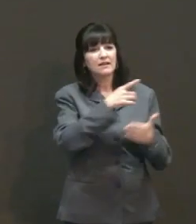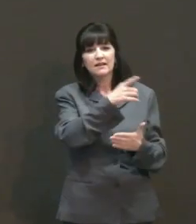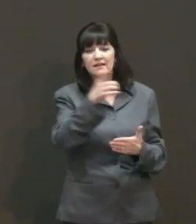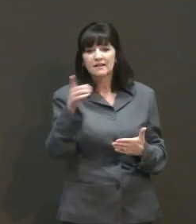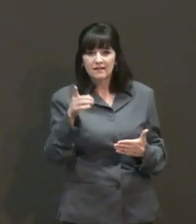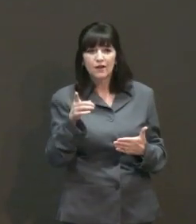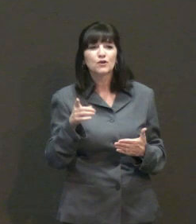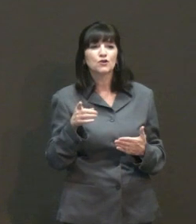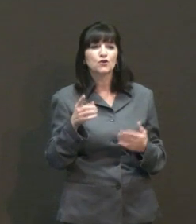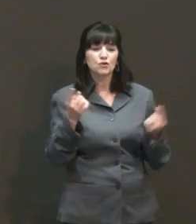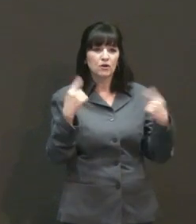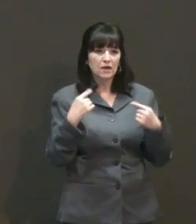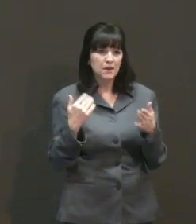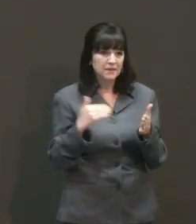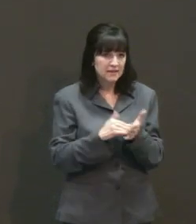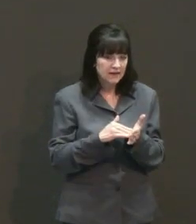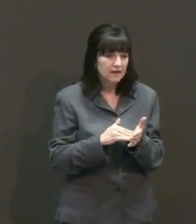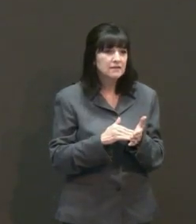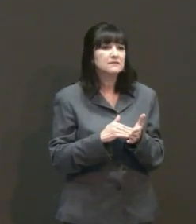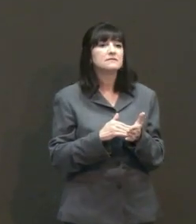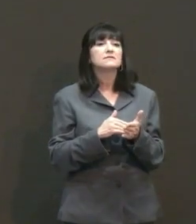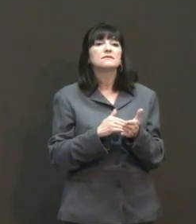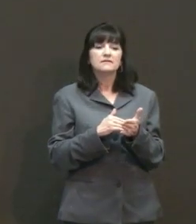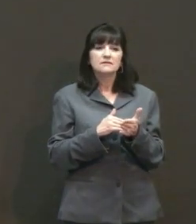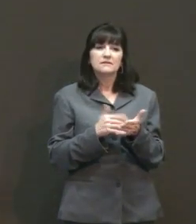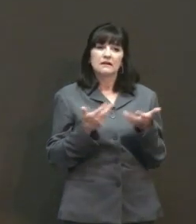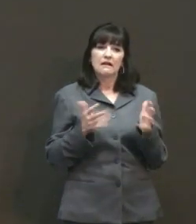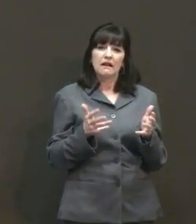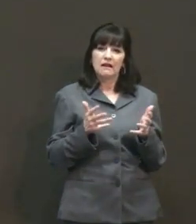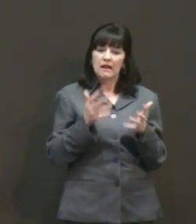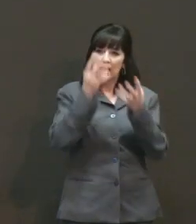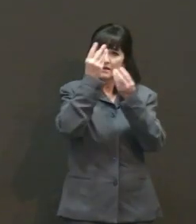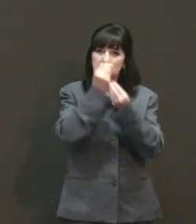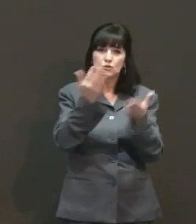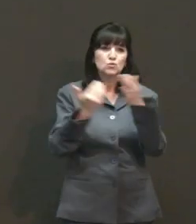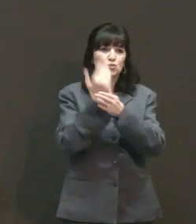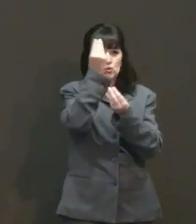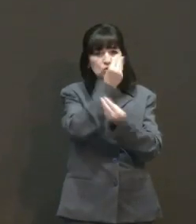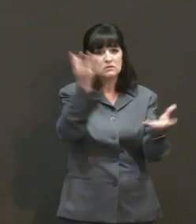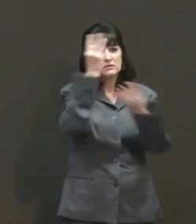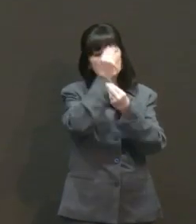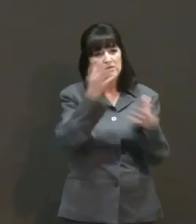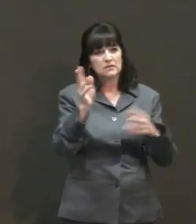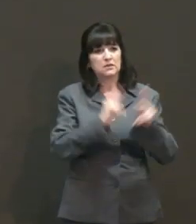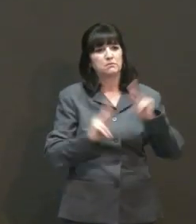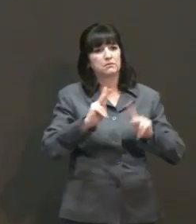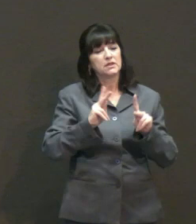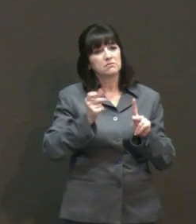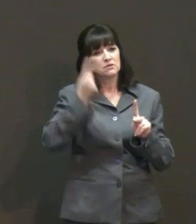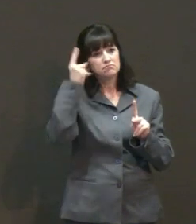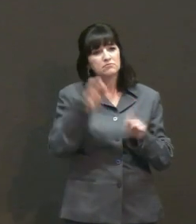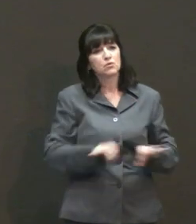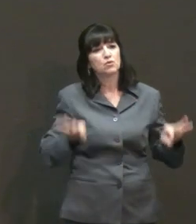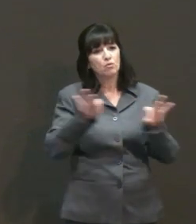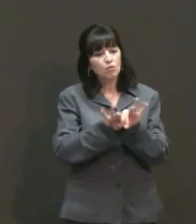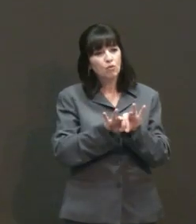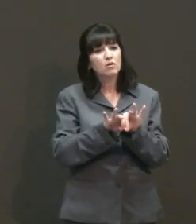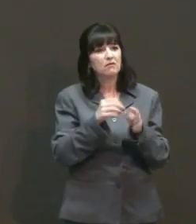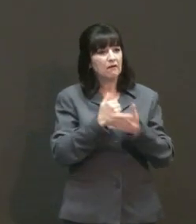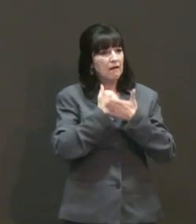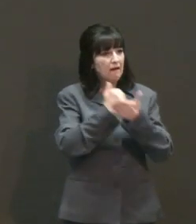and allowing us to provide this update. It's an update for the people that we work for, the citizens of the state of